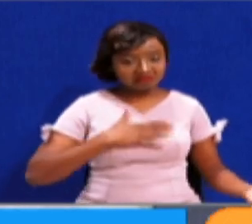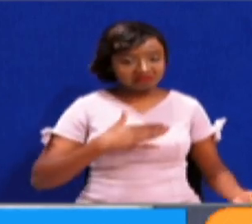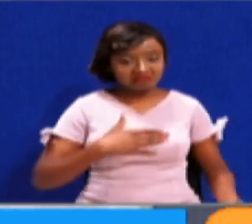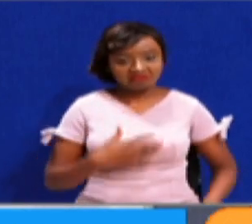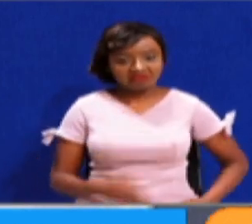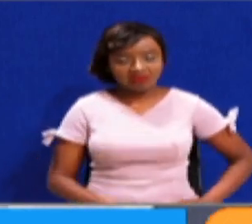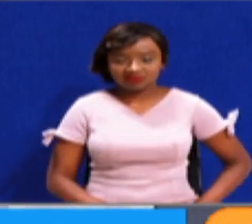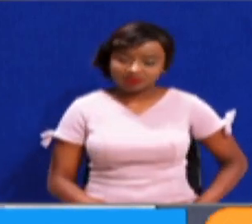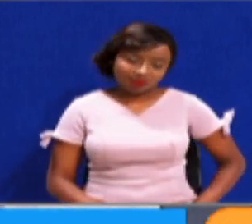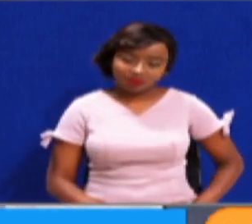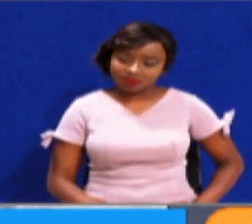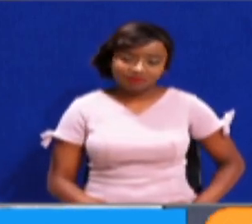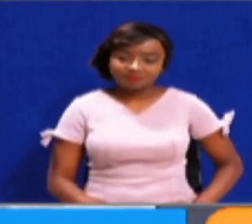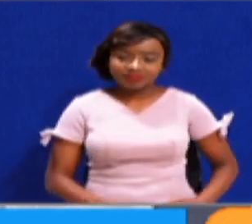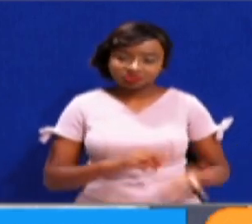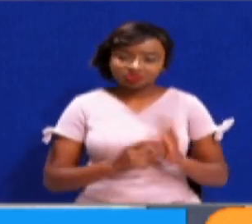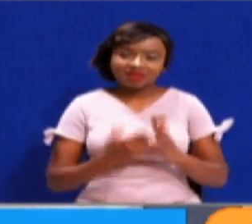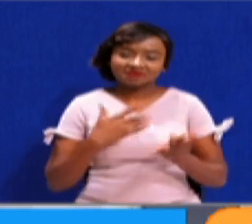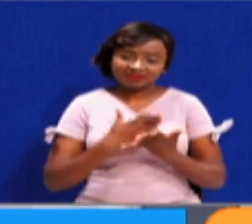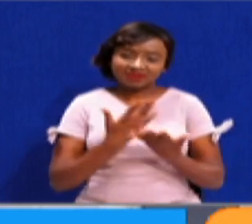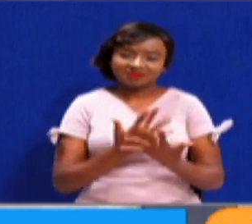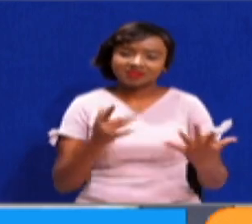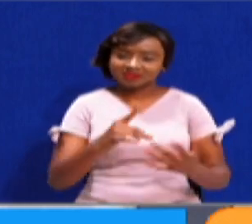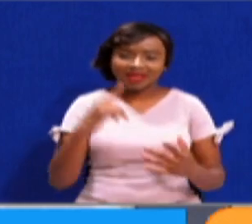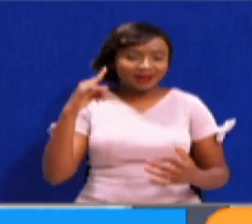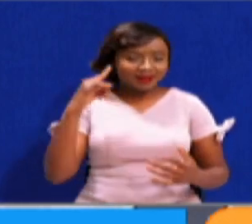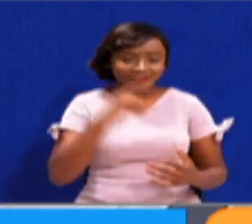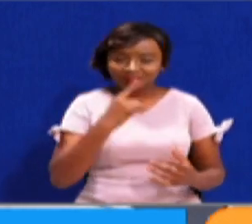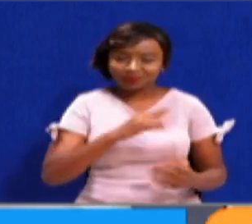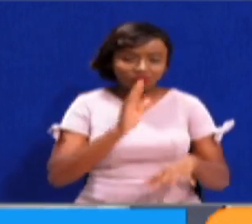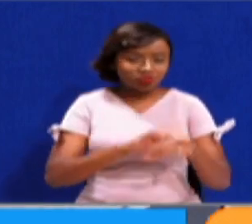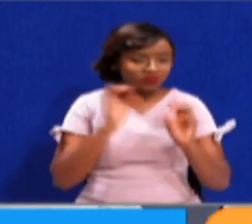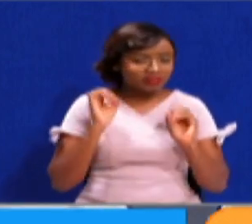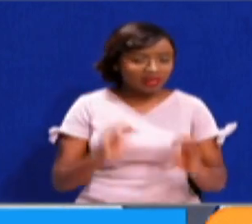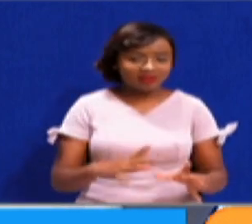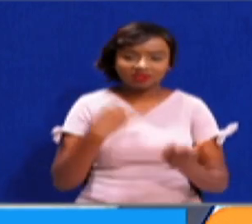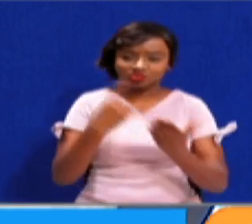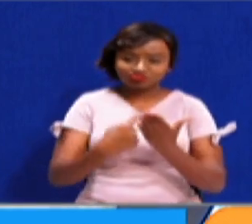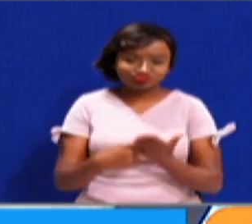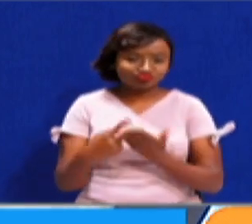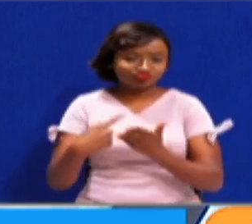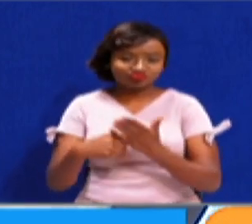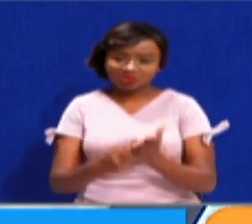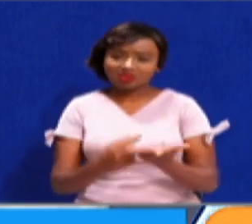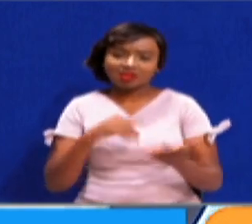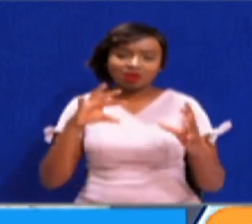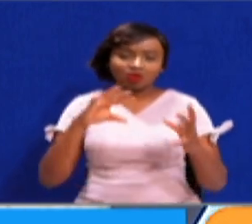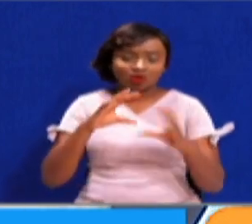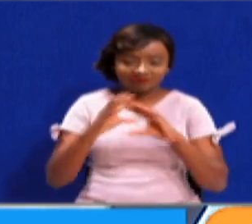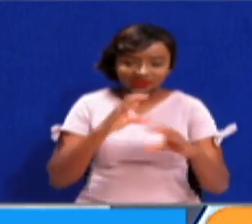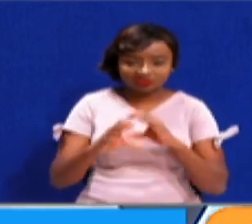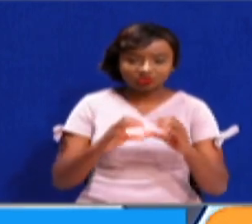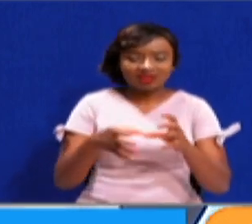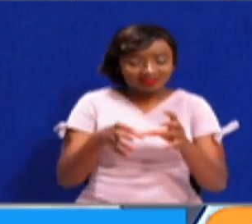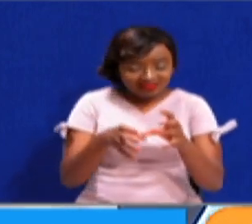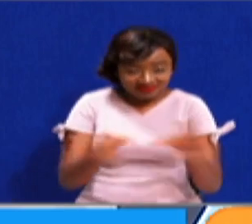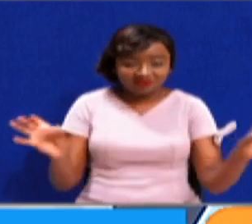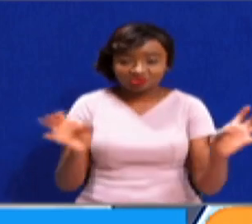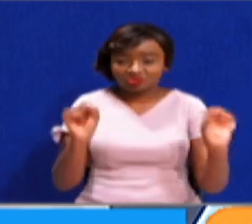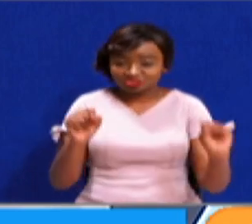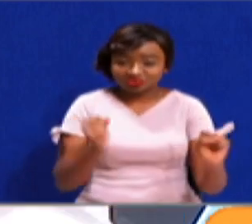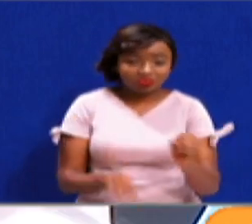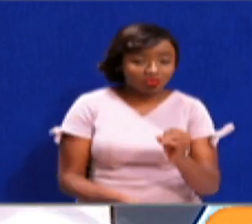to Mwangi area? Else, yeah. I think there are some of those things that are quite dangerous, even if they fall within the bigger context of the conversations, the divisions that we have